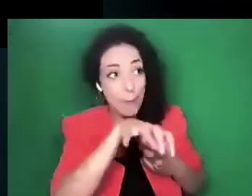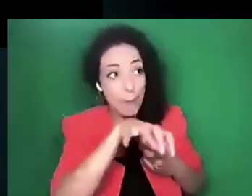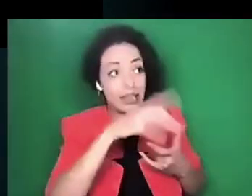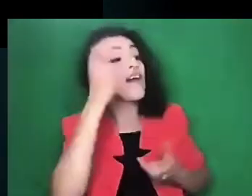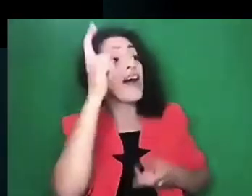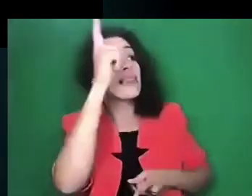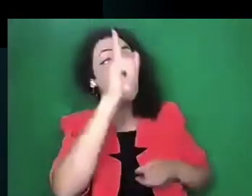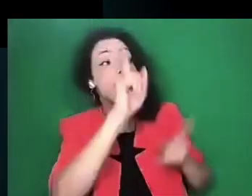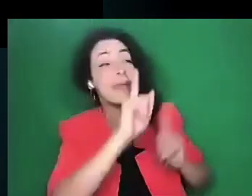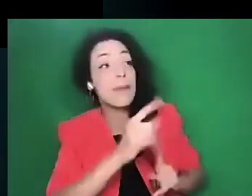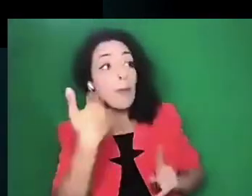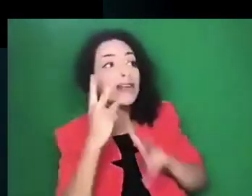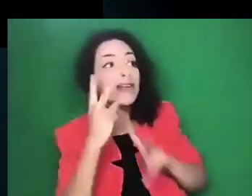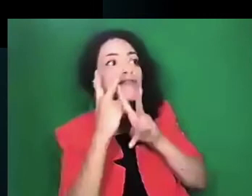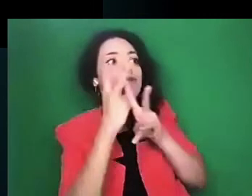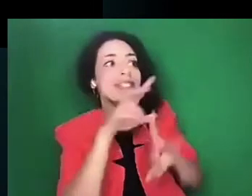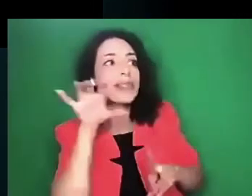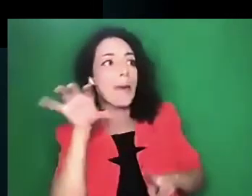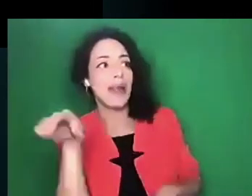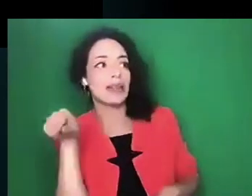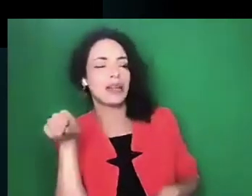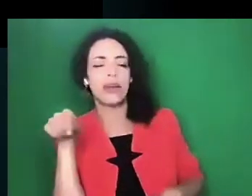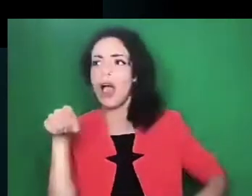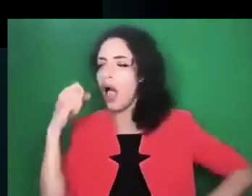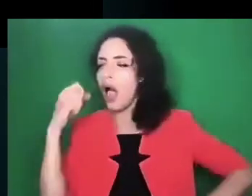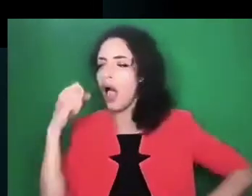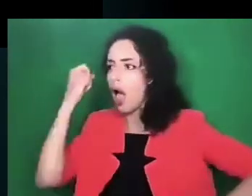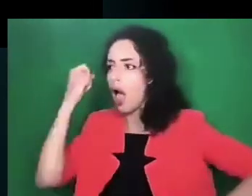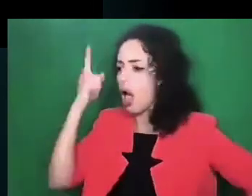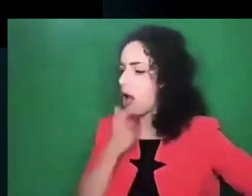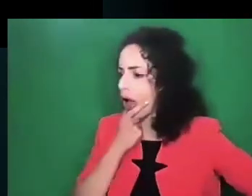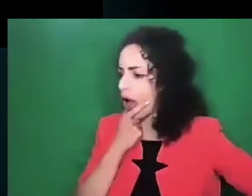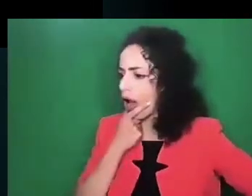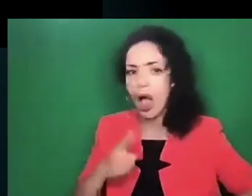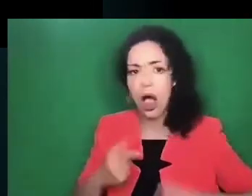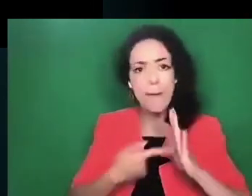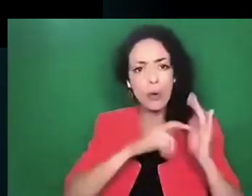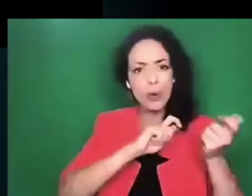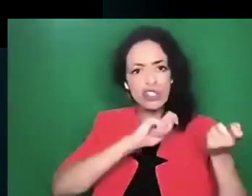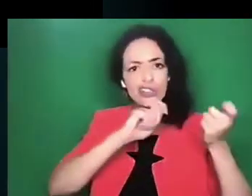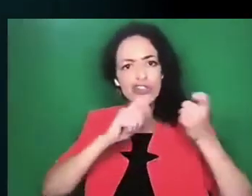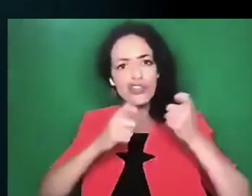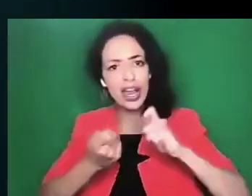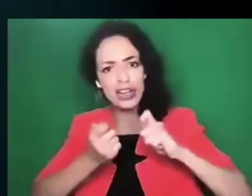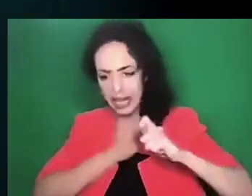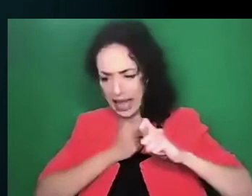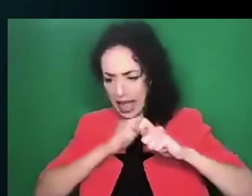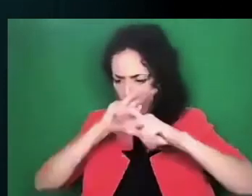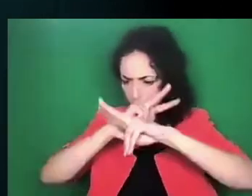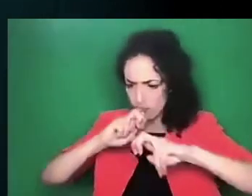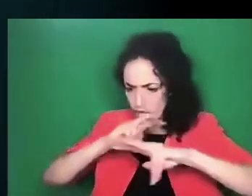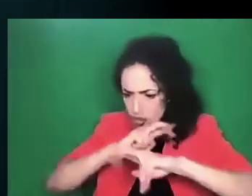very important shift in our research methodology, but also in the dramaturgy of the work itself, of the performance. The